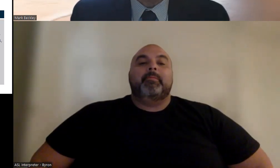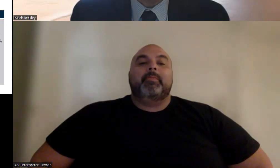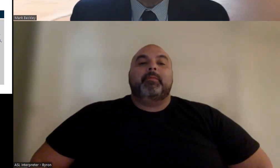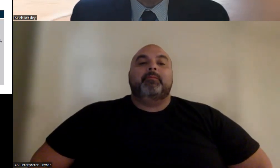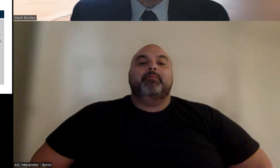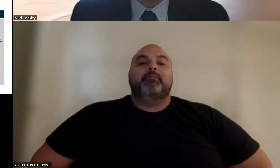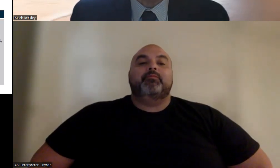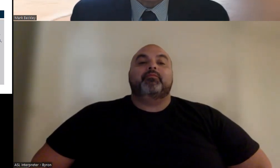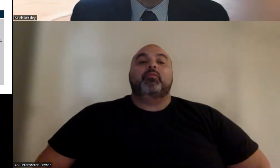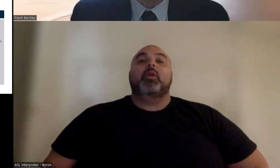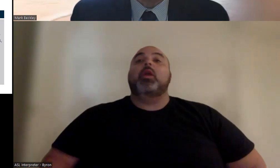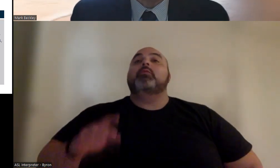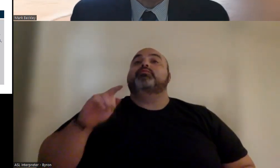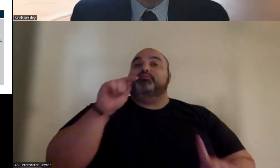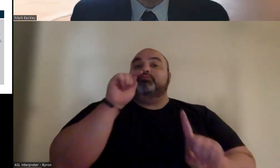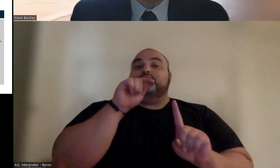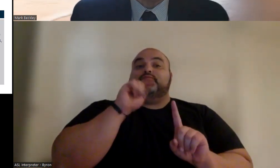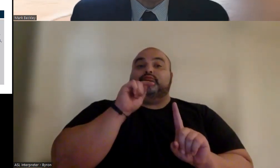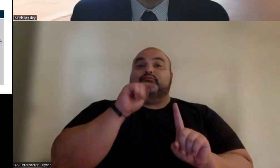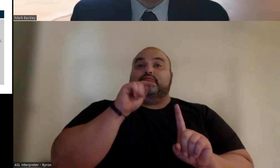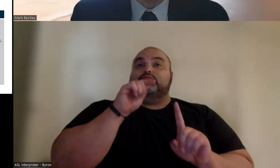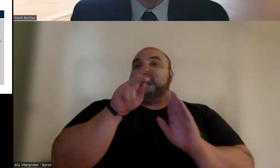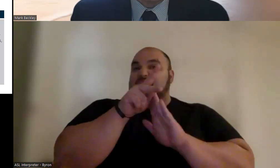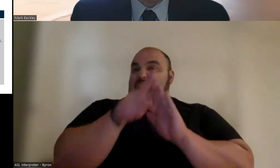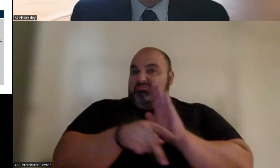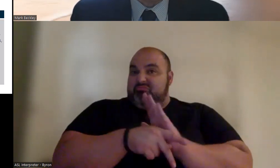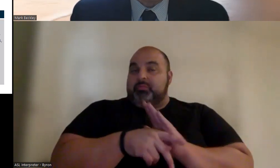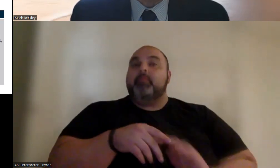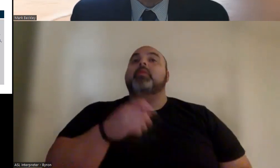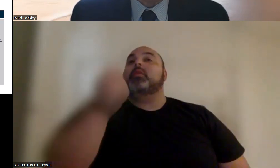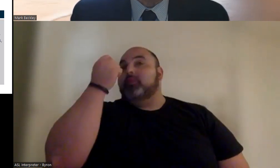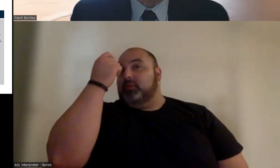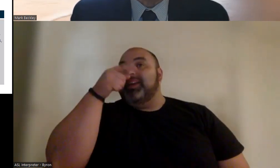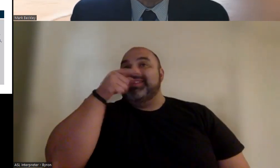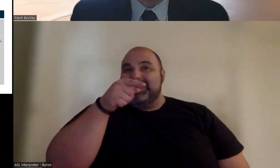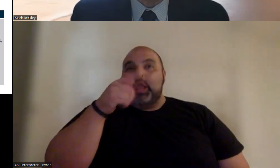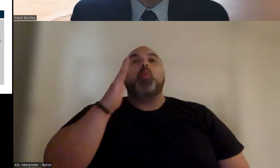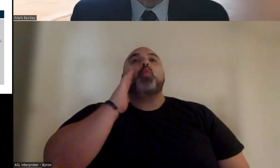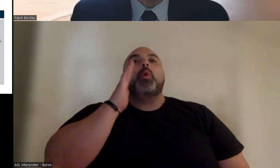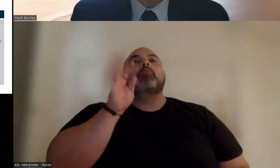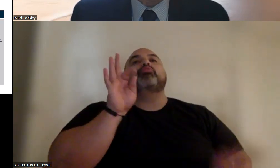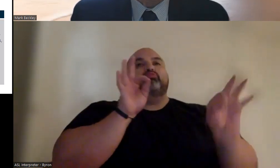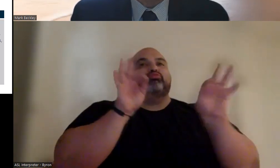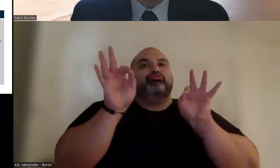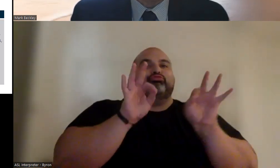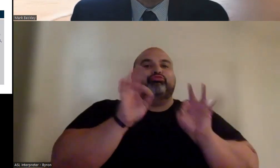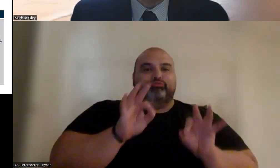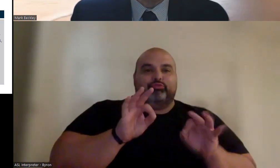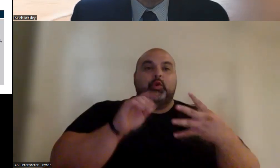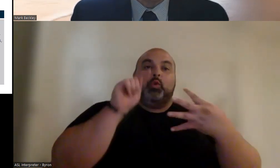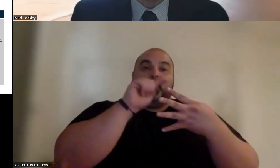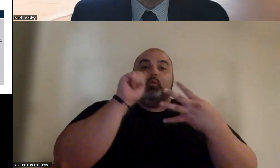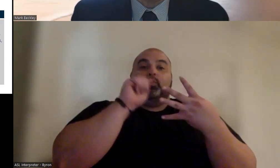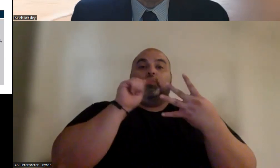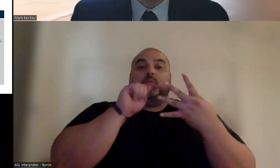And then key principles. And on this one, I really do want to go through each of our four key principles again and